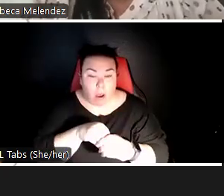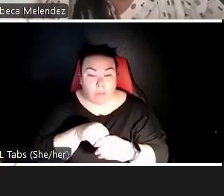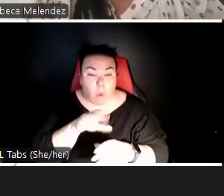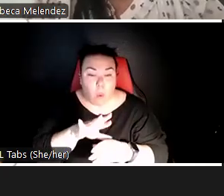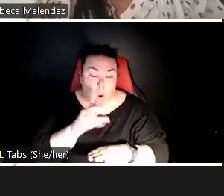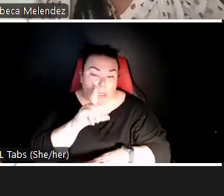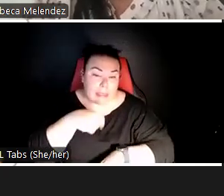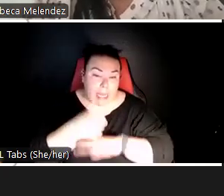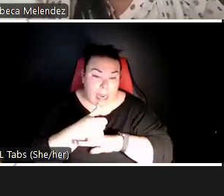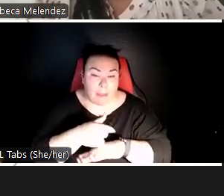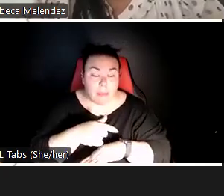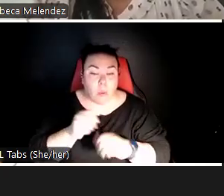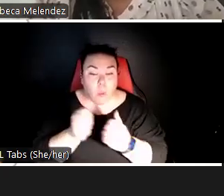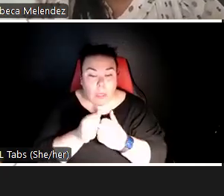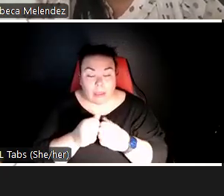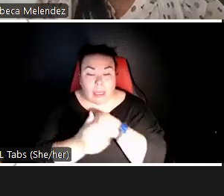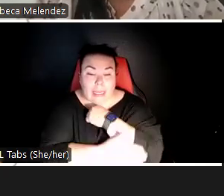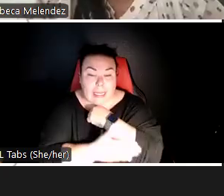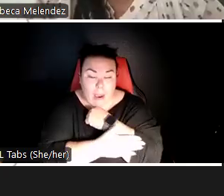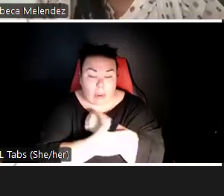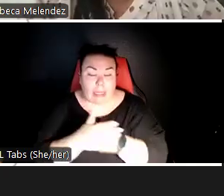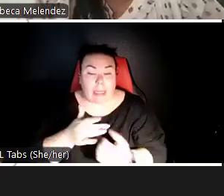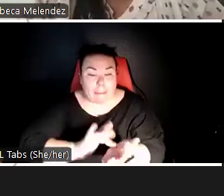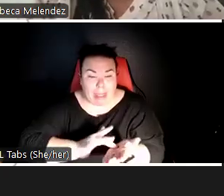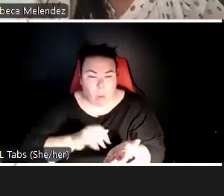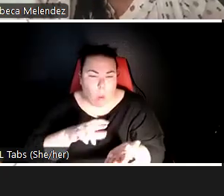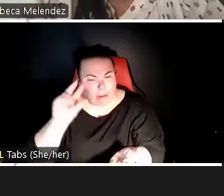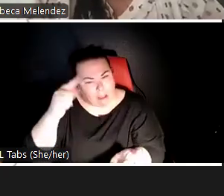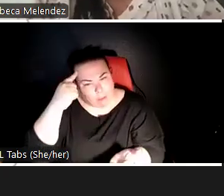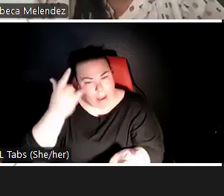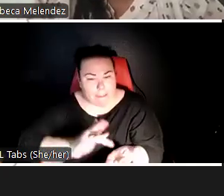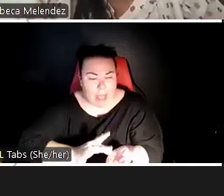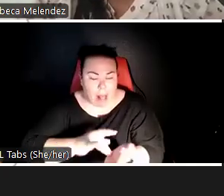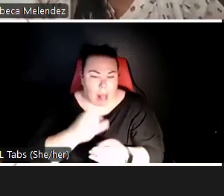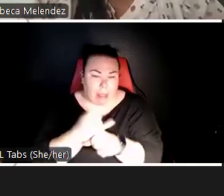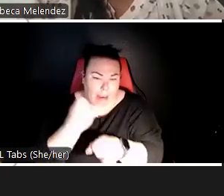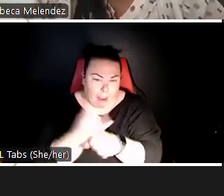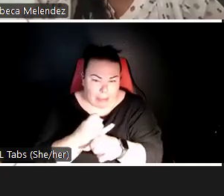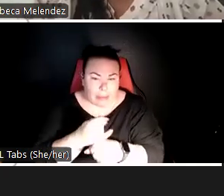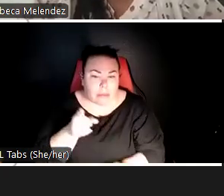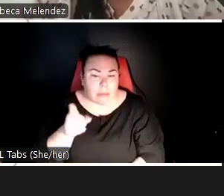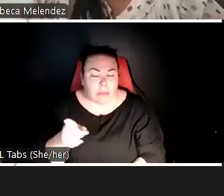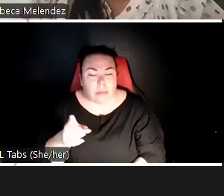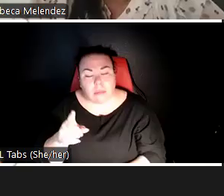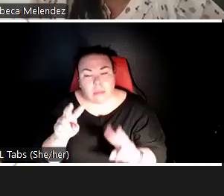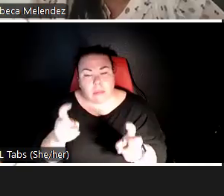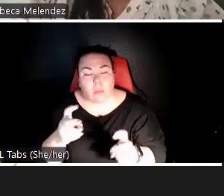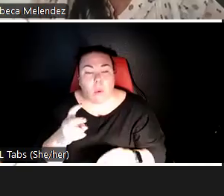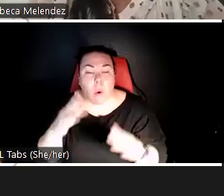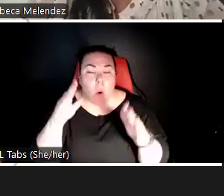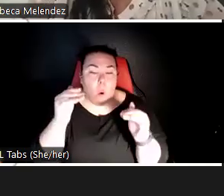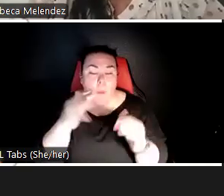country. It's the Hope and Heart Shelter. It's a 12-bed facility. The way that it works is that it's on the medical